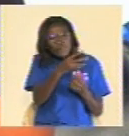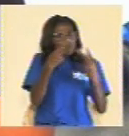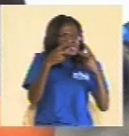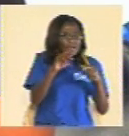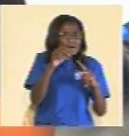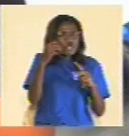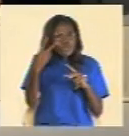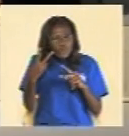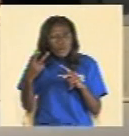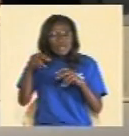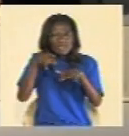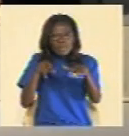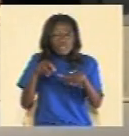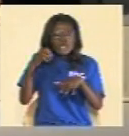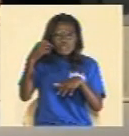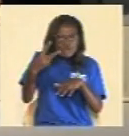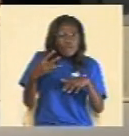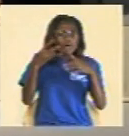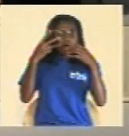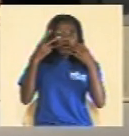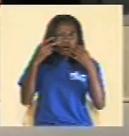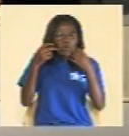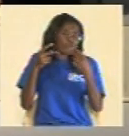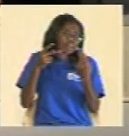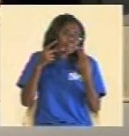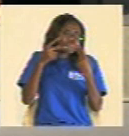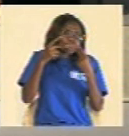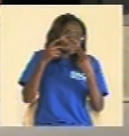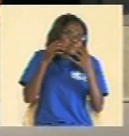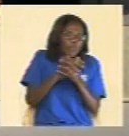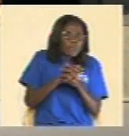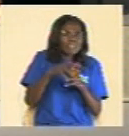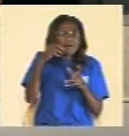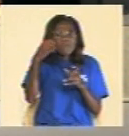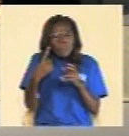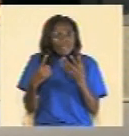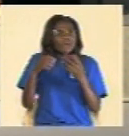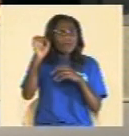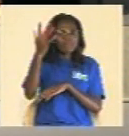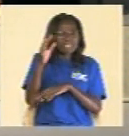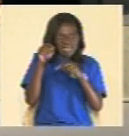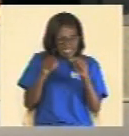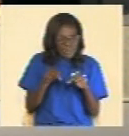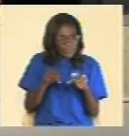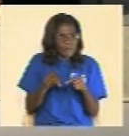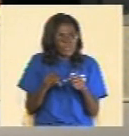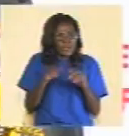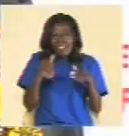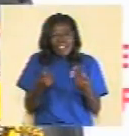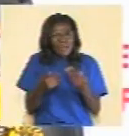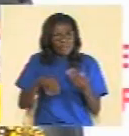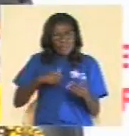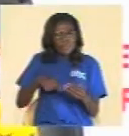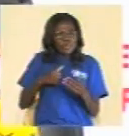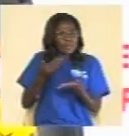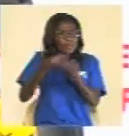Usually, for a trained healthcare workers, leprosy should be a diagnosis of just clinical observation. You see